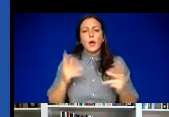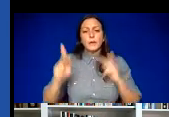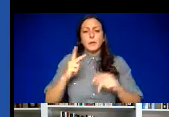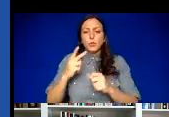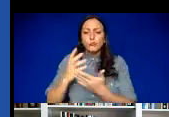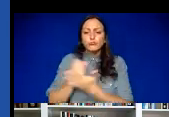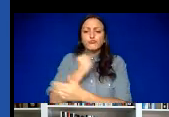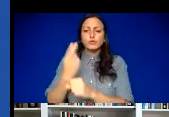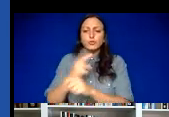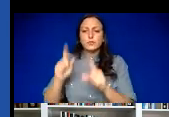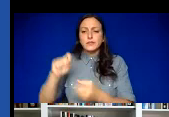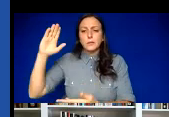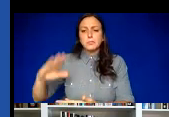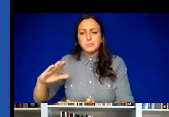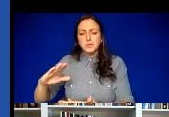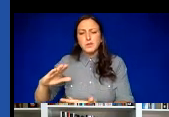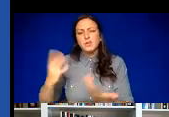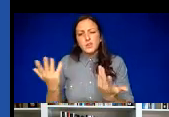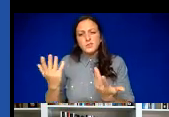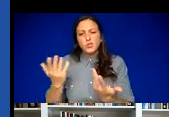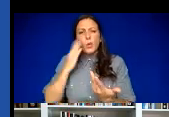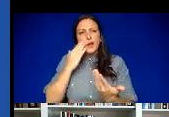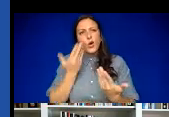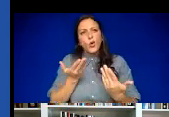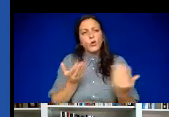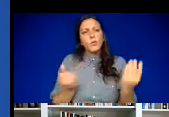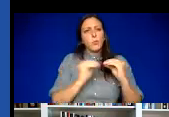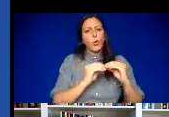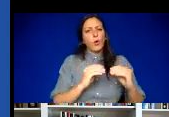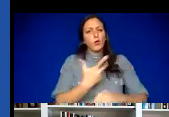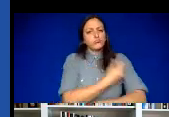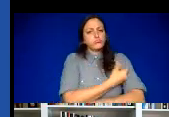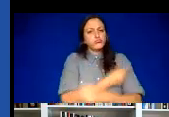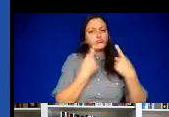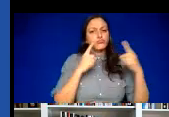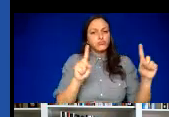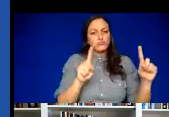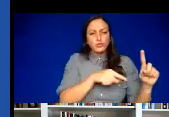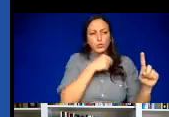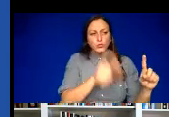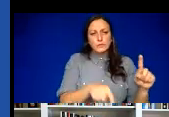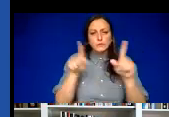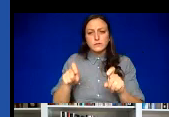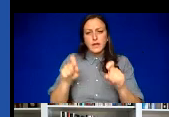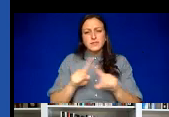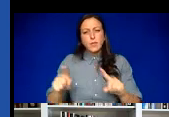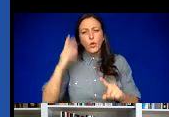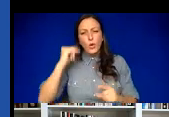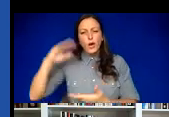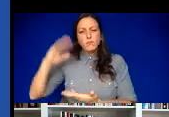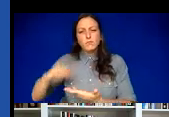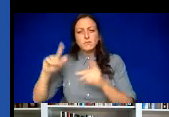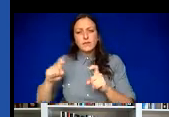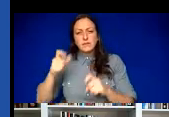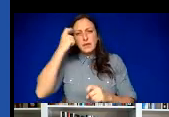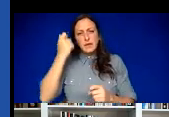Beyond increased immunity, why do you think testing has gone down to the degree it is? Is it there are more asymptomatic cases because